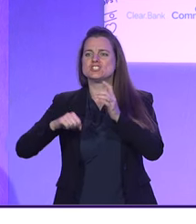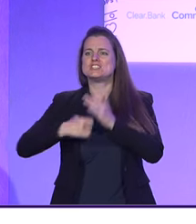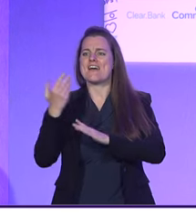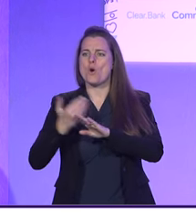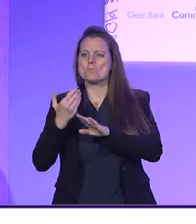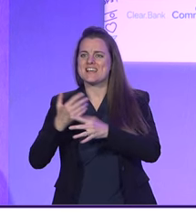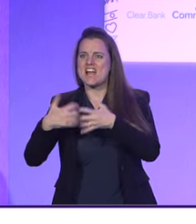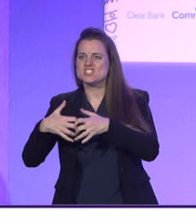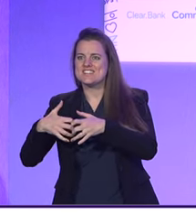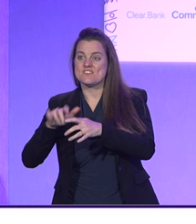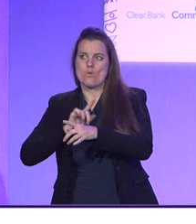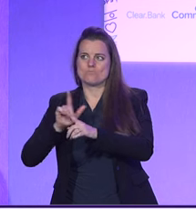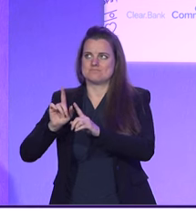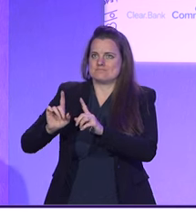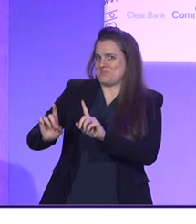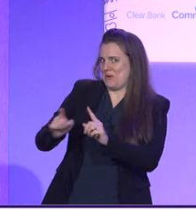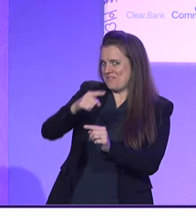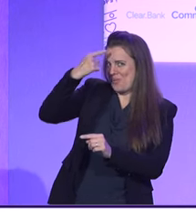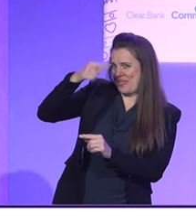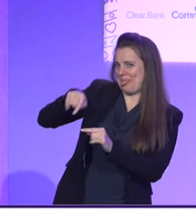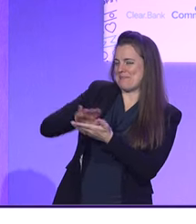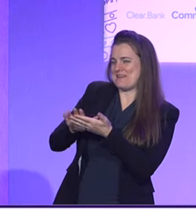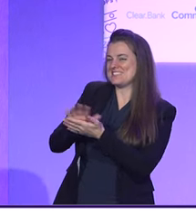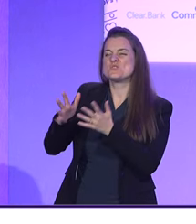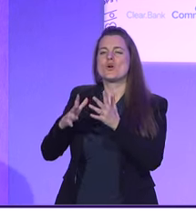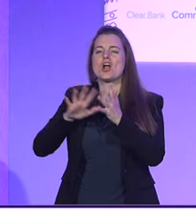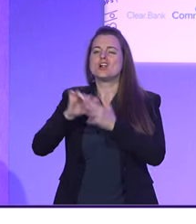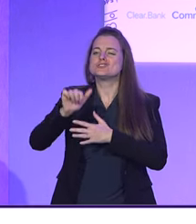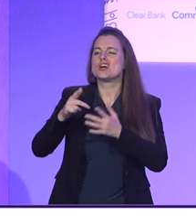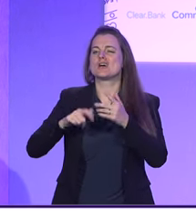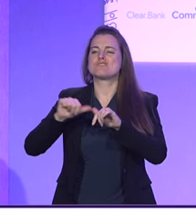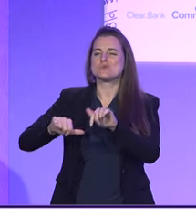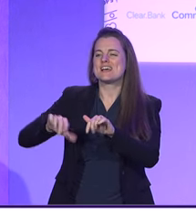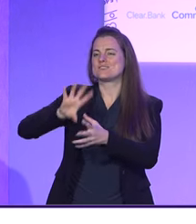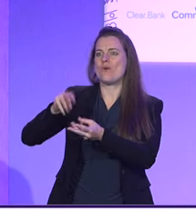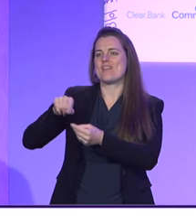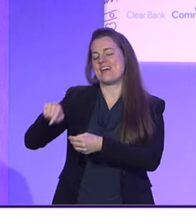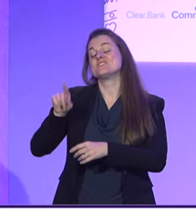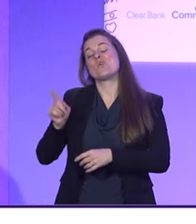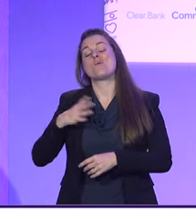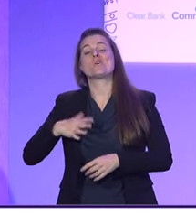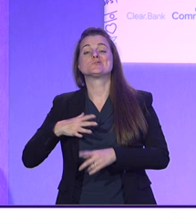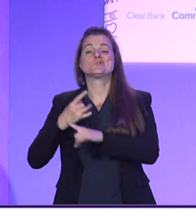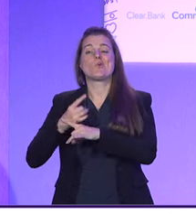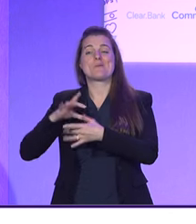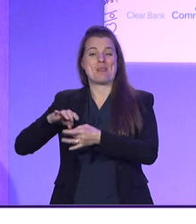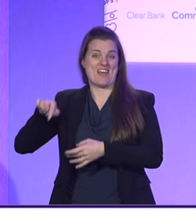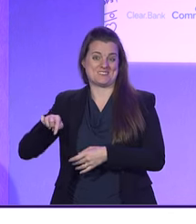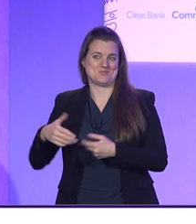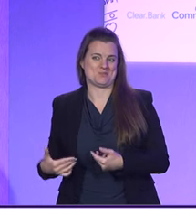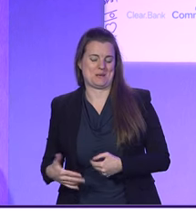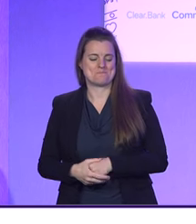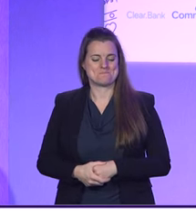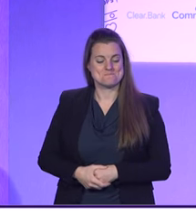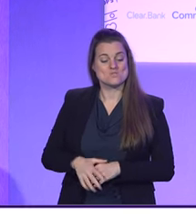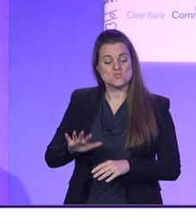think that might mean. So talking about tools, culture, processes, all those sorts of things. And that's what I want to talk a little bit about today. So